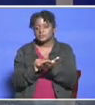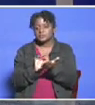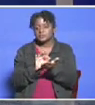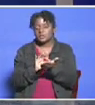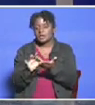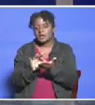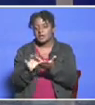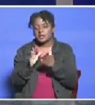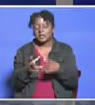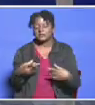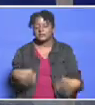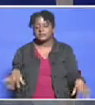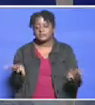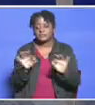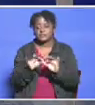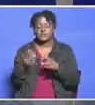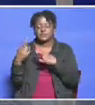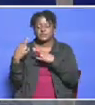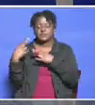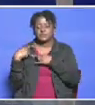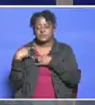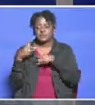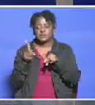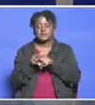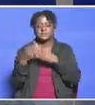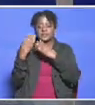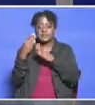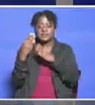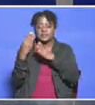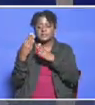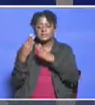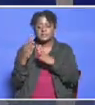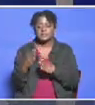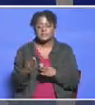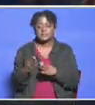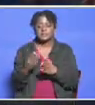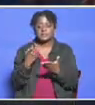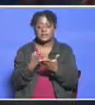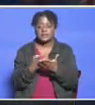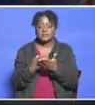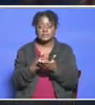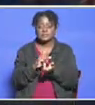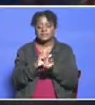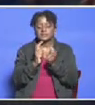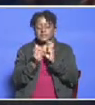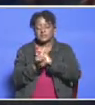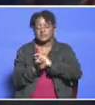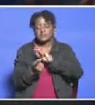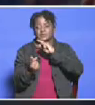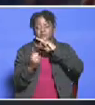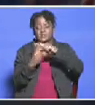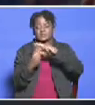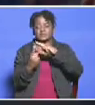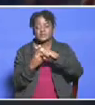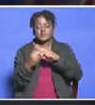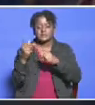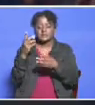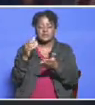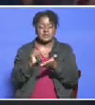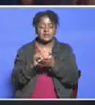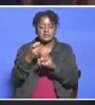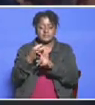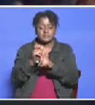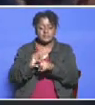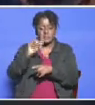have a critical role to play as the Bahamian economy takes a positive turn. That from Prime Minister Dr. the Most Honorable Hubert Minnis